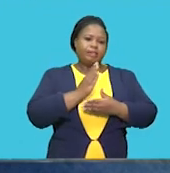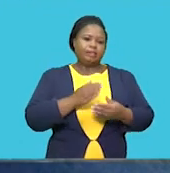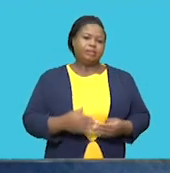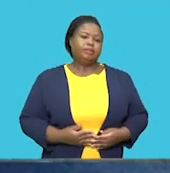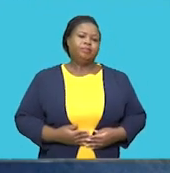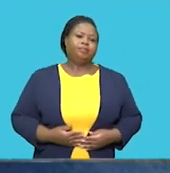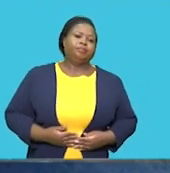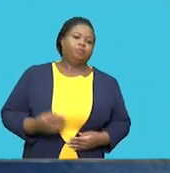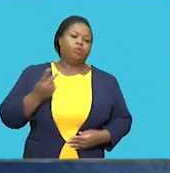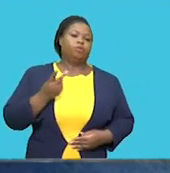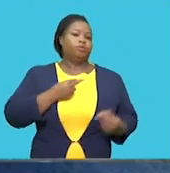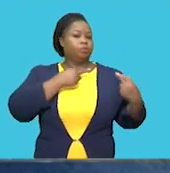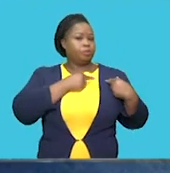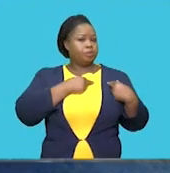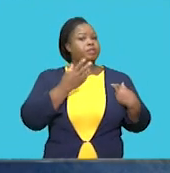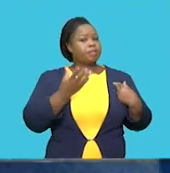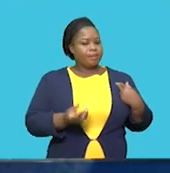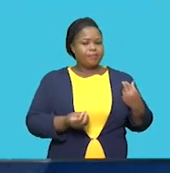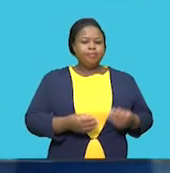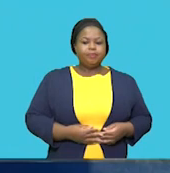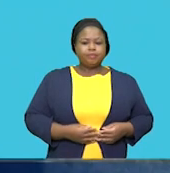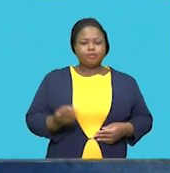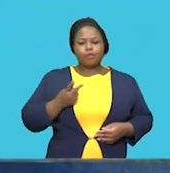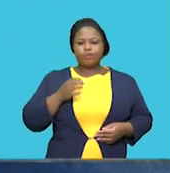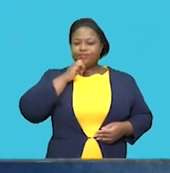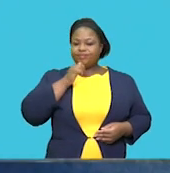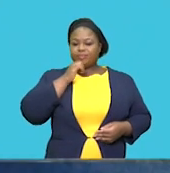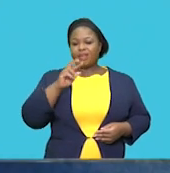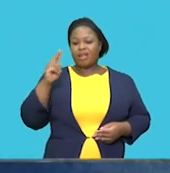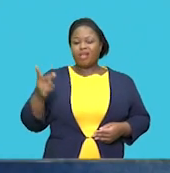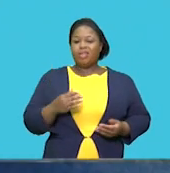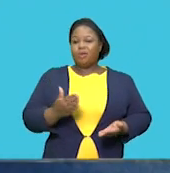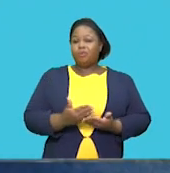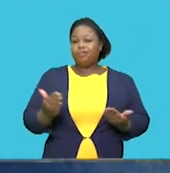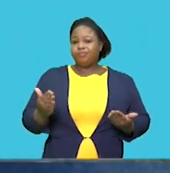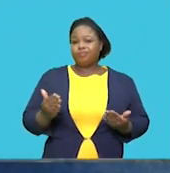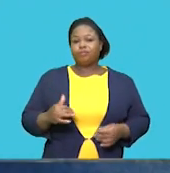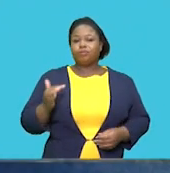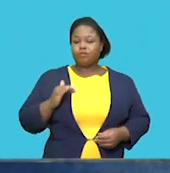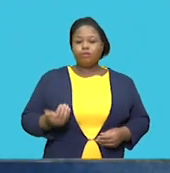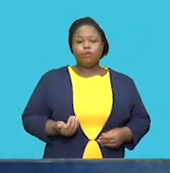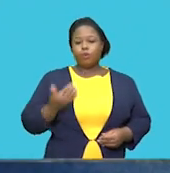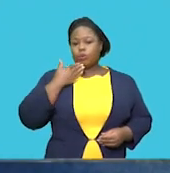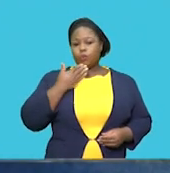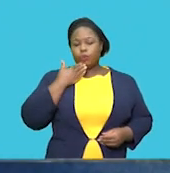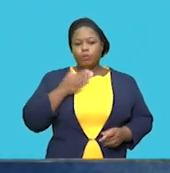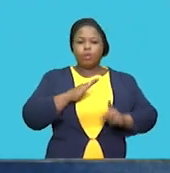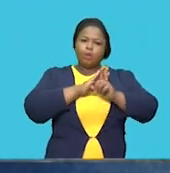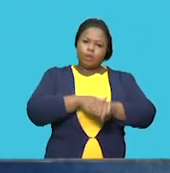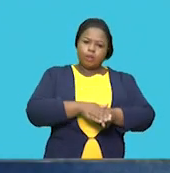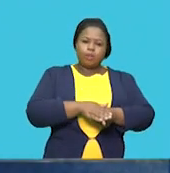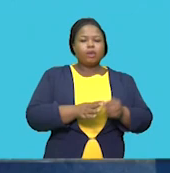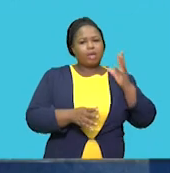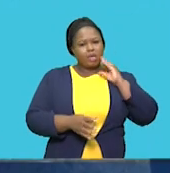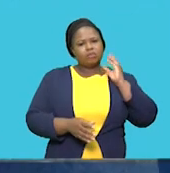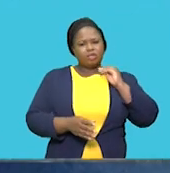They also have responsibilities, and that even those that unjustly so by a discriminator,